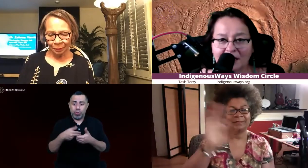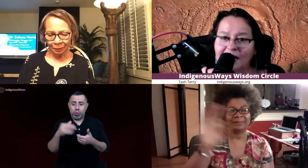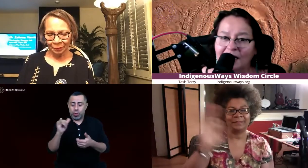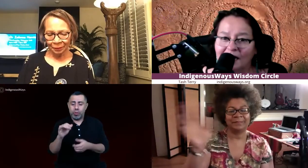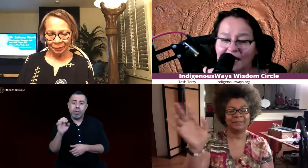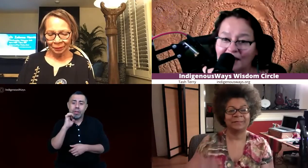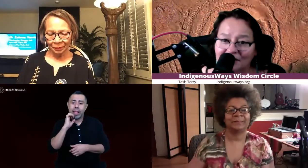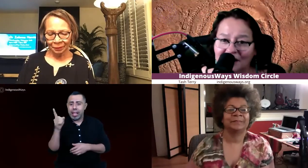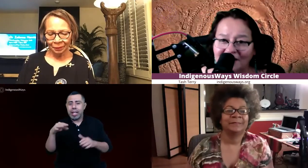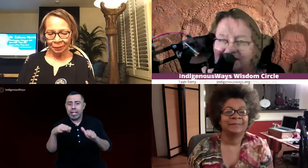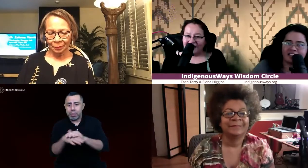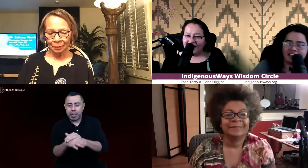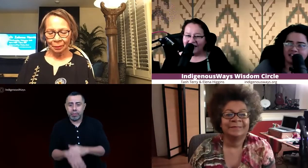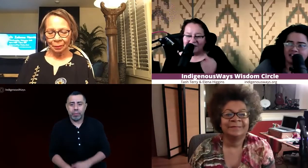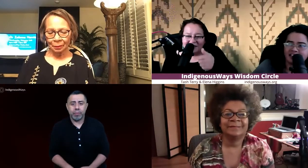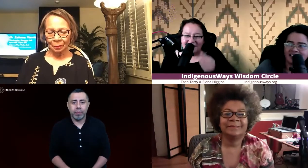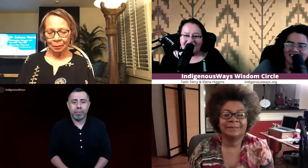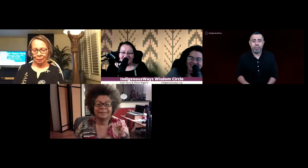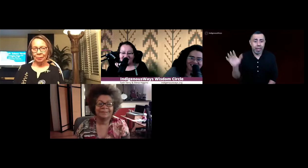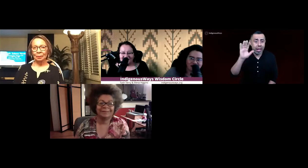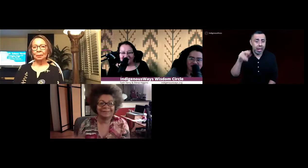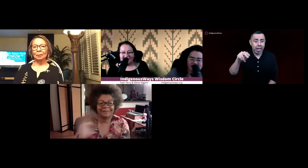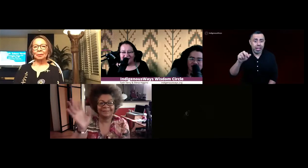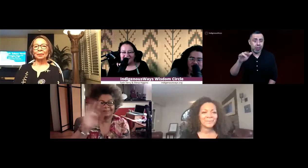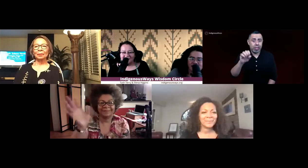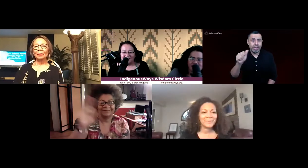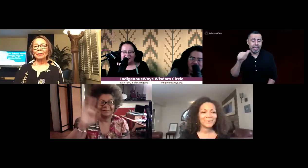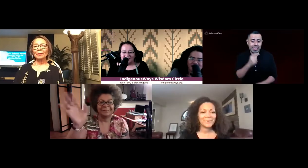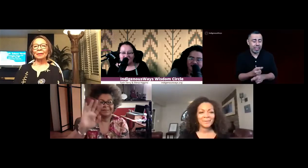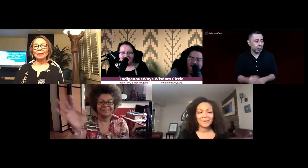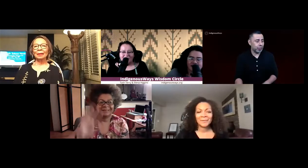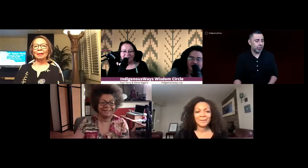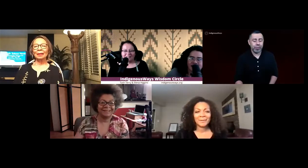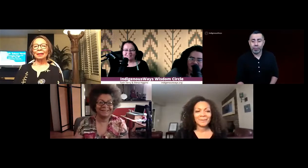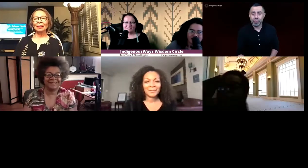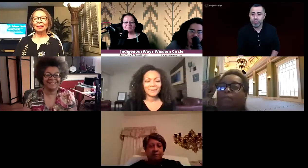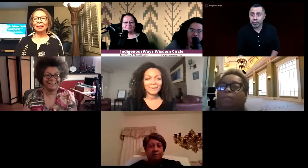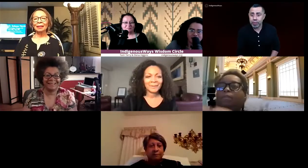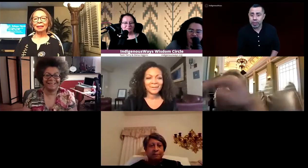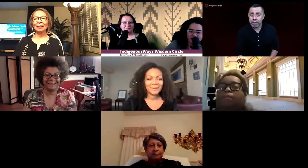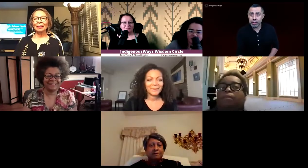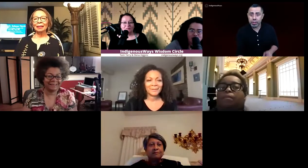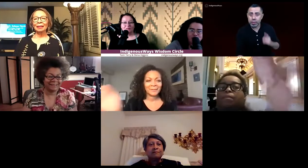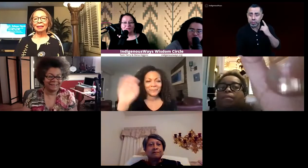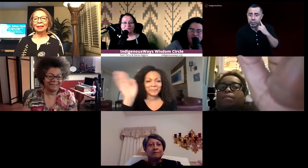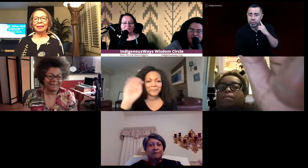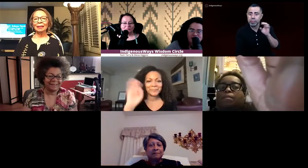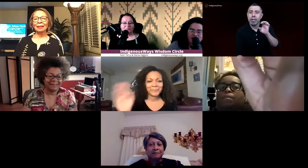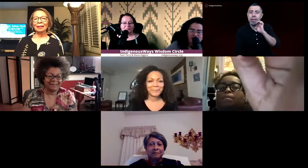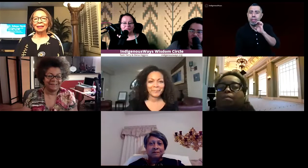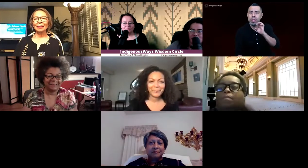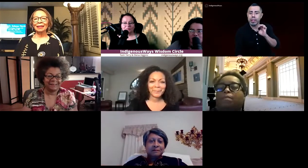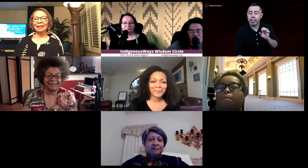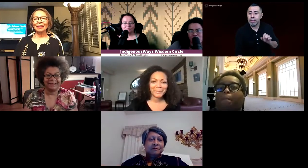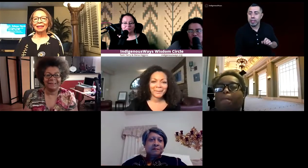in. And let's hey, Narissa, sister, how you doing? Thank you for being with us. So if you're in our Zoom, please